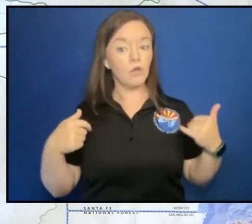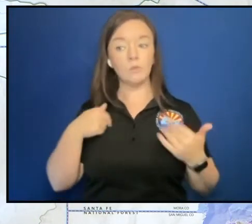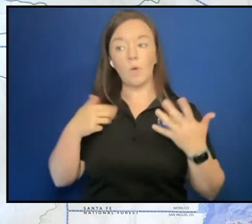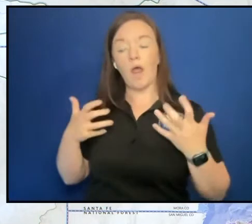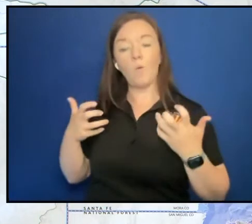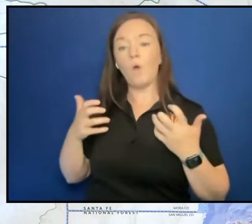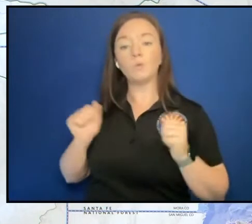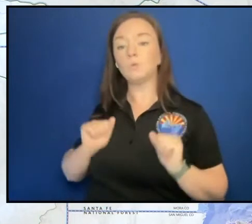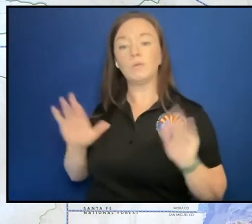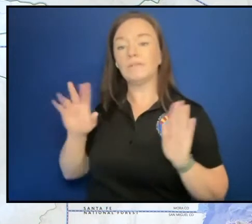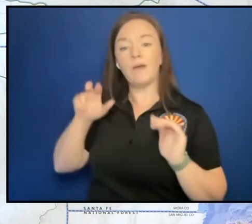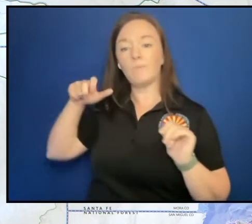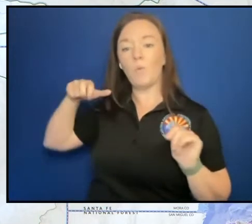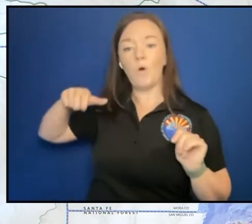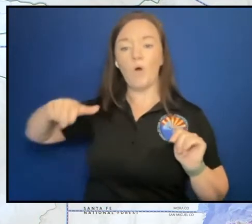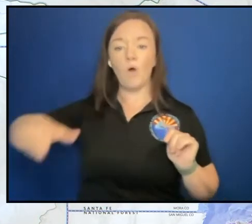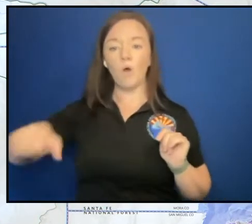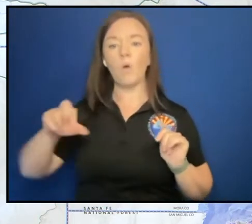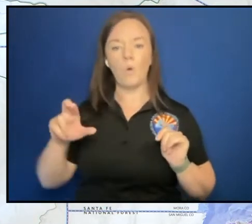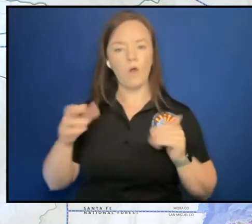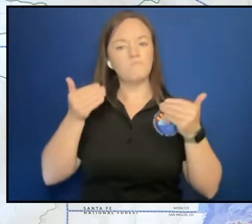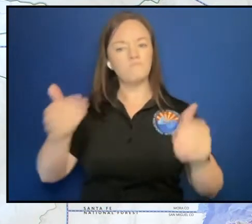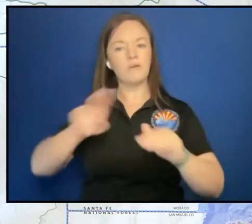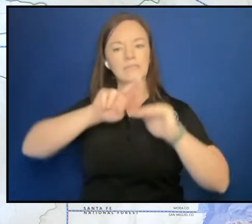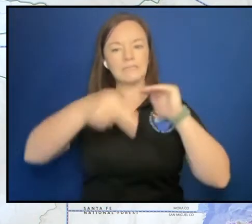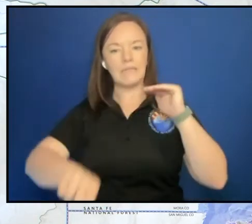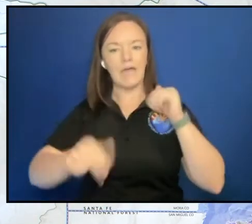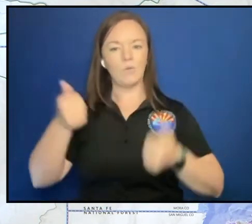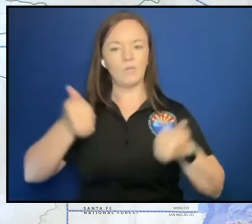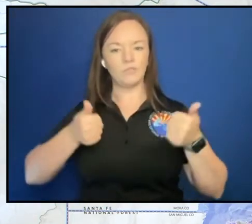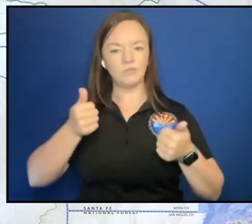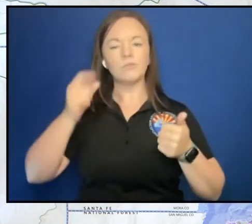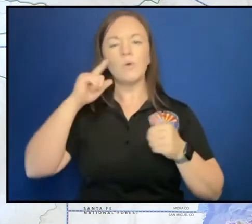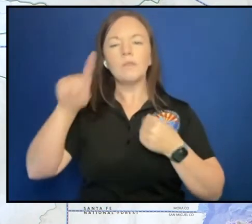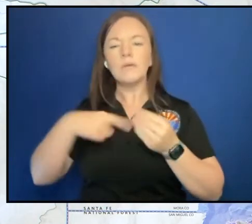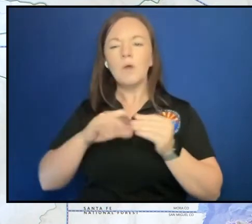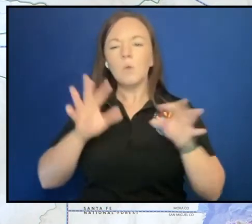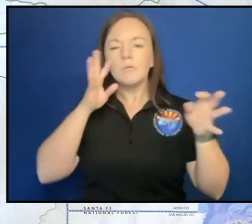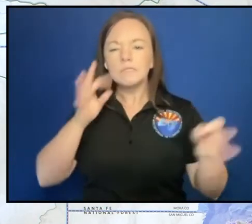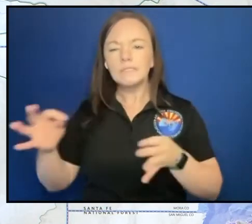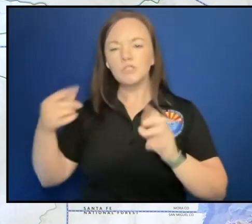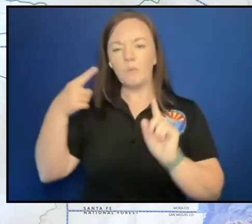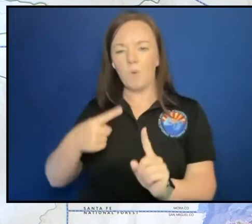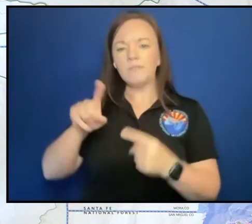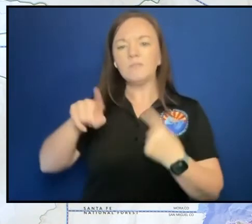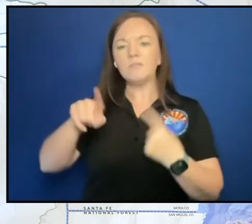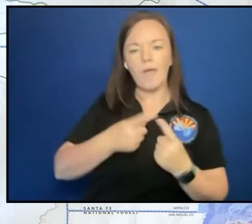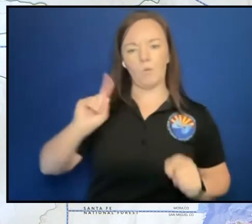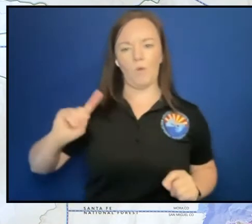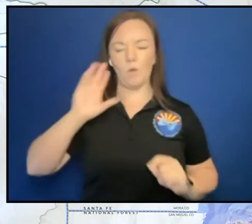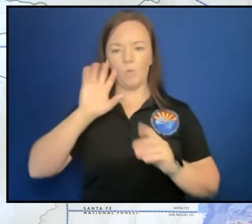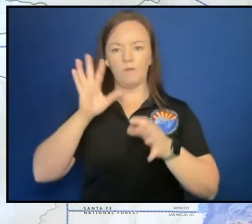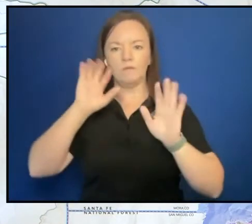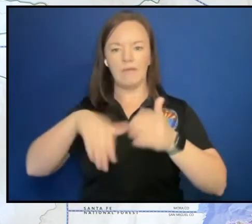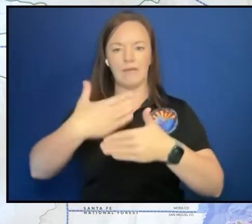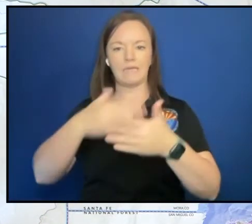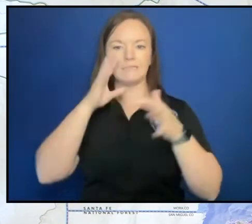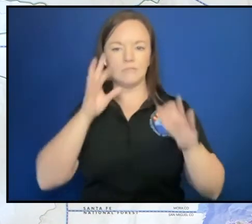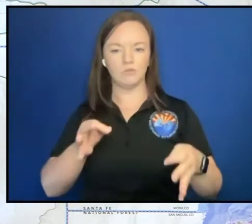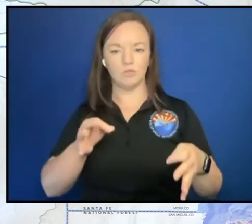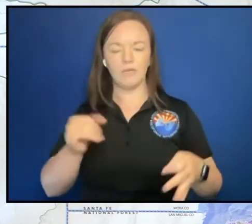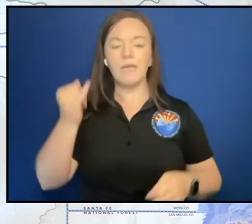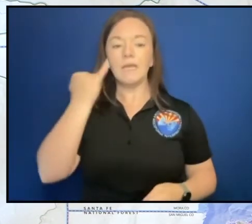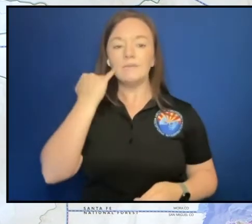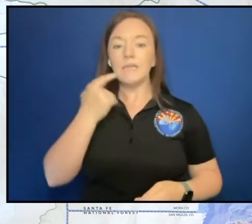if I'm gonna go down the slide. So think about that when you're making your decision points. Like, the reason I bring that up is if your decision point is, hey, if I hit debris